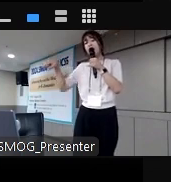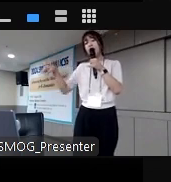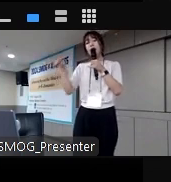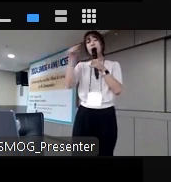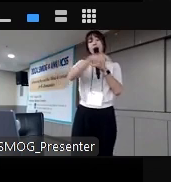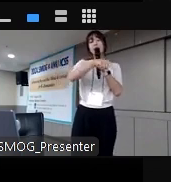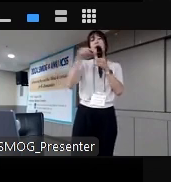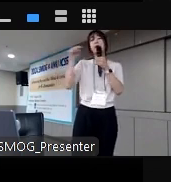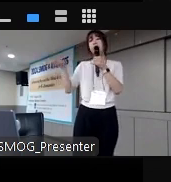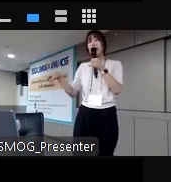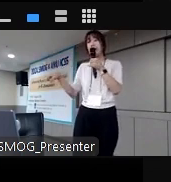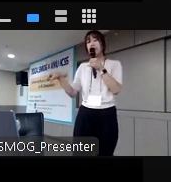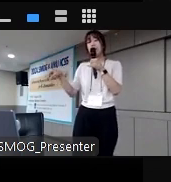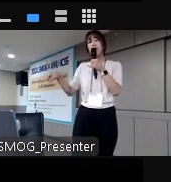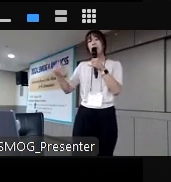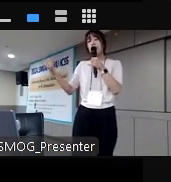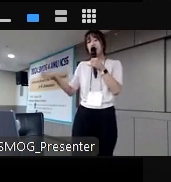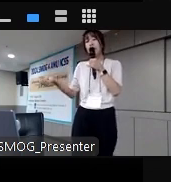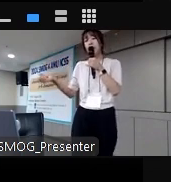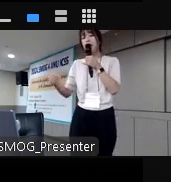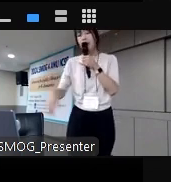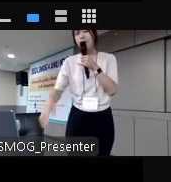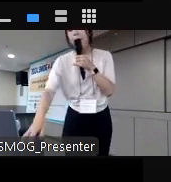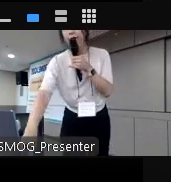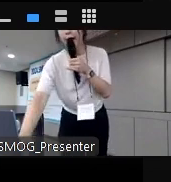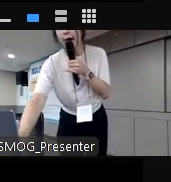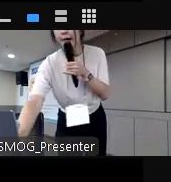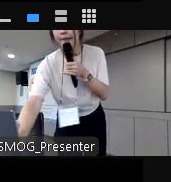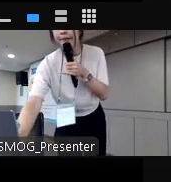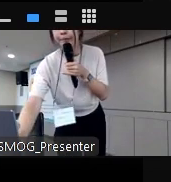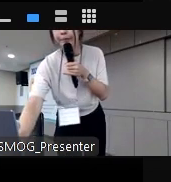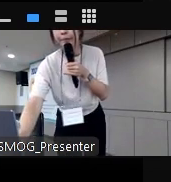this pointing is not a pronoun in itself, but the modifier.